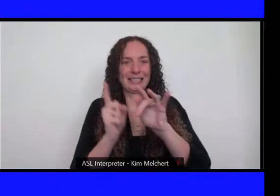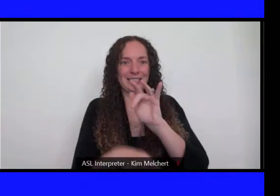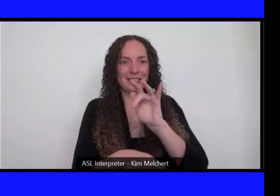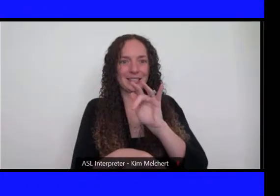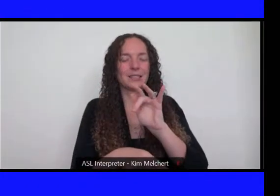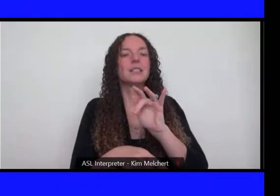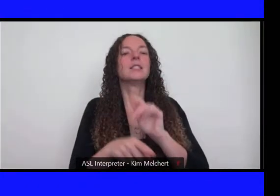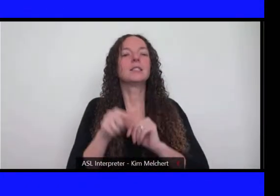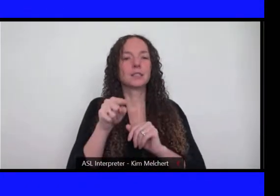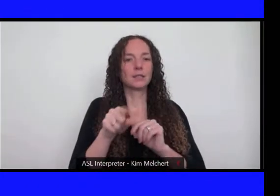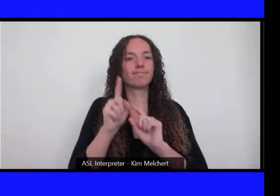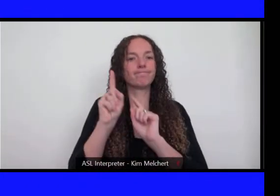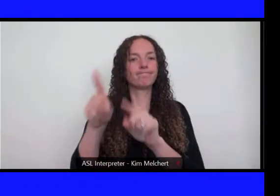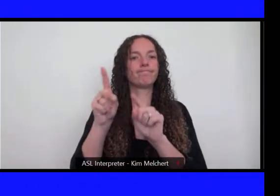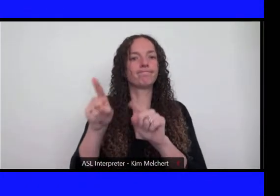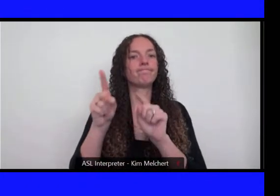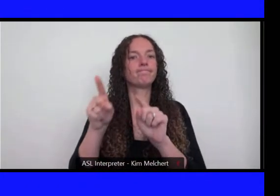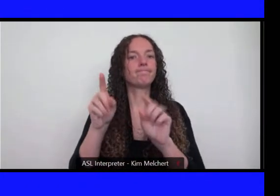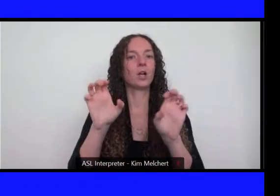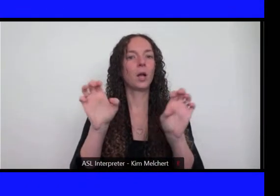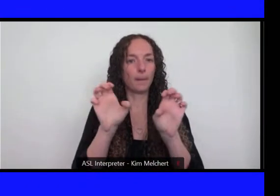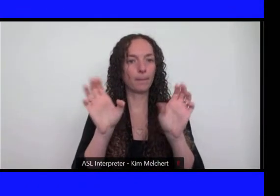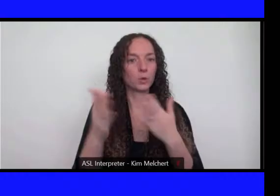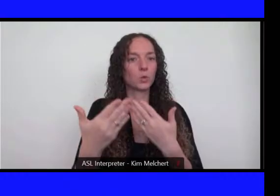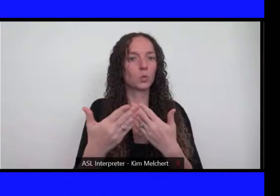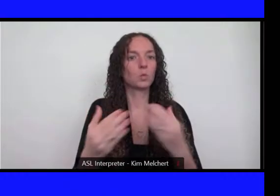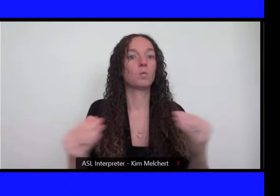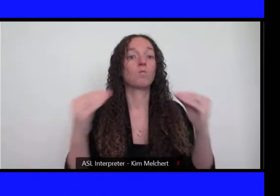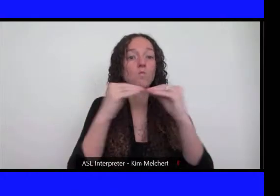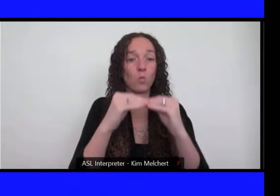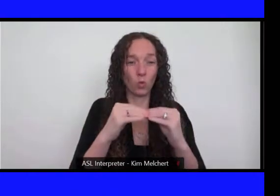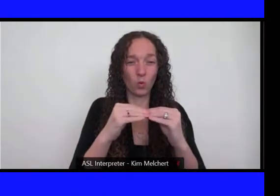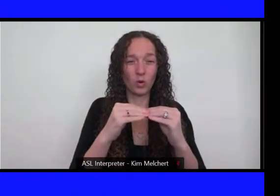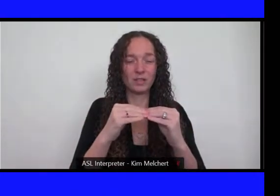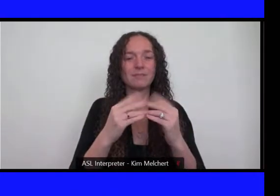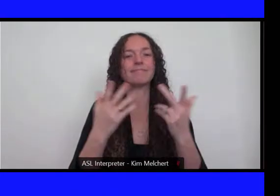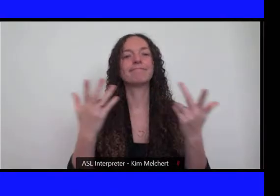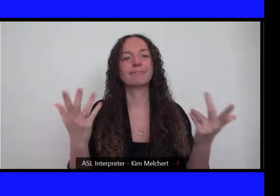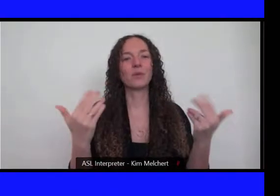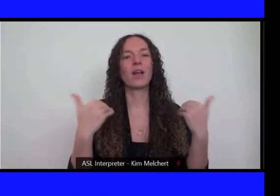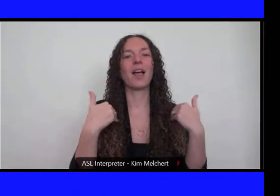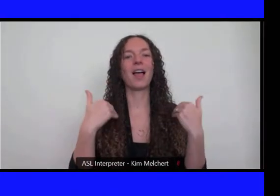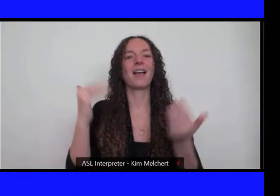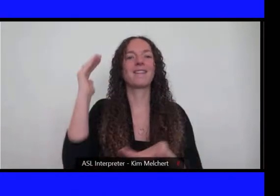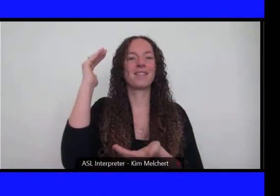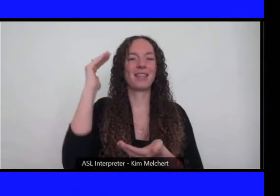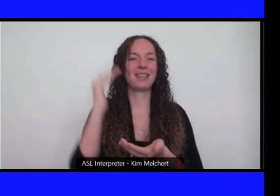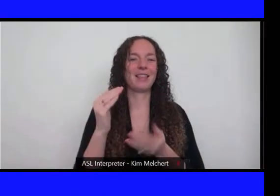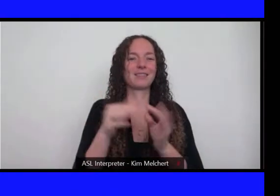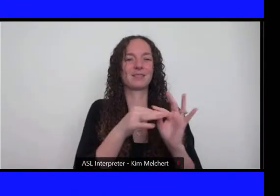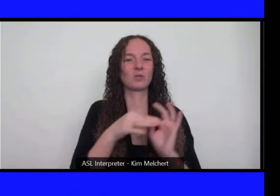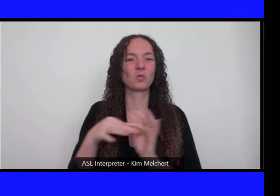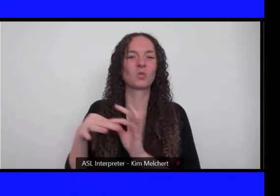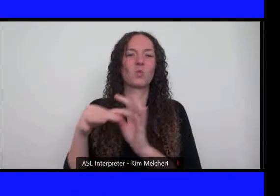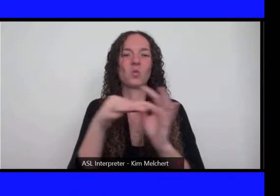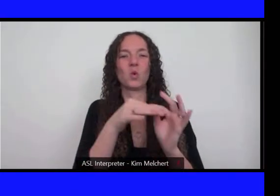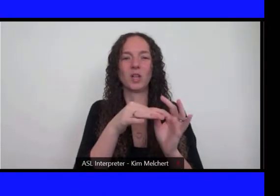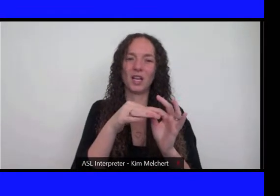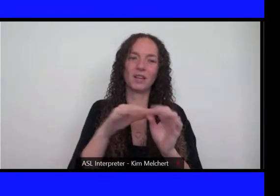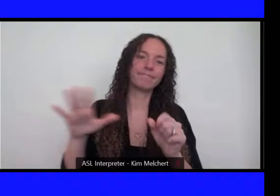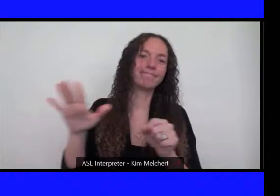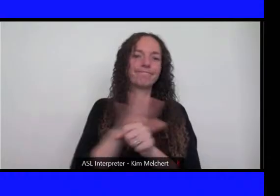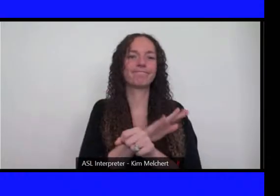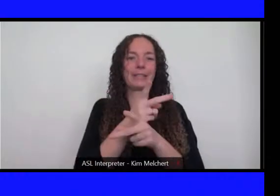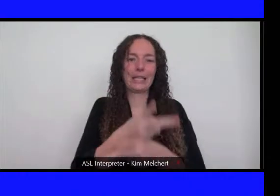a developmental issue for a number of diseases, don't you Yes, think? it is. We see it for For HIV too. type 1 diabetes.